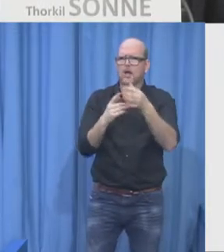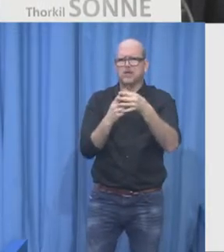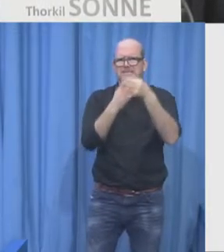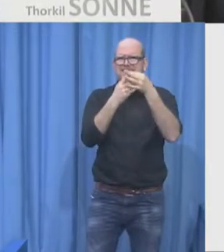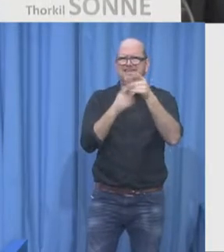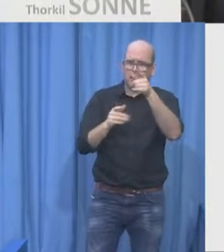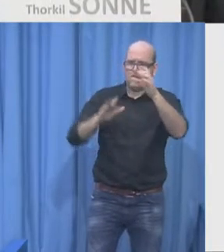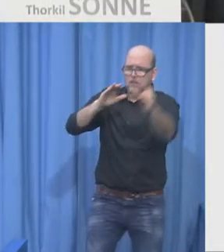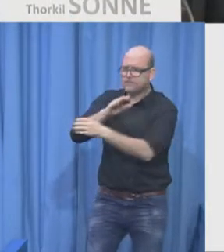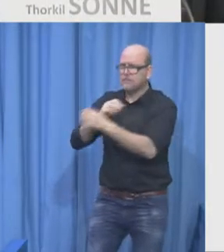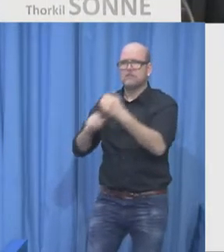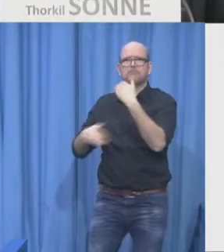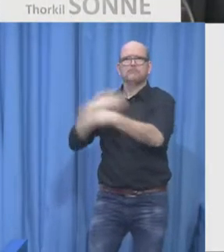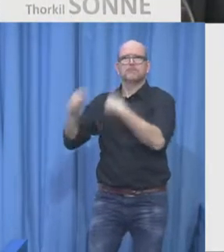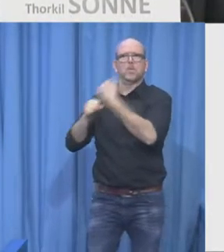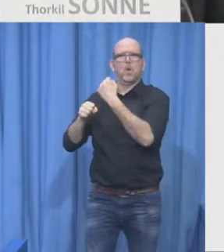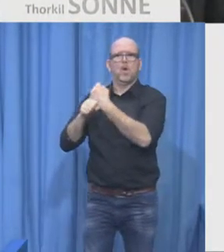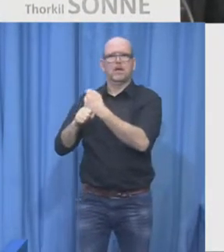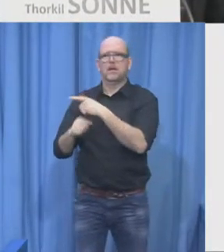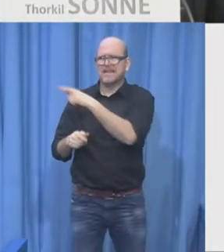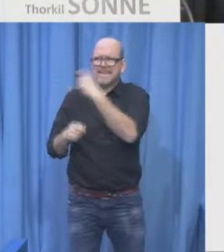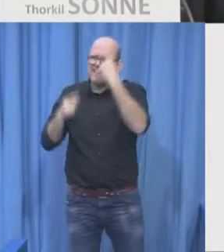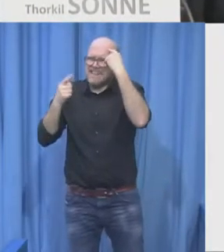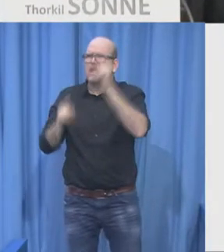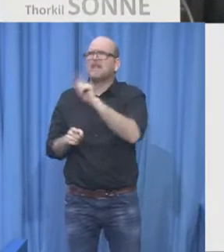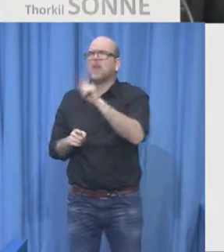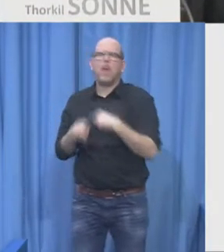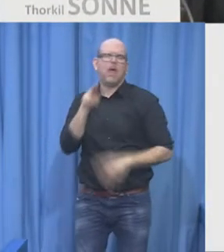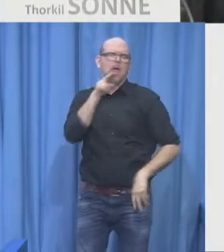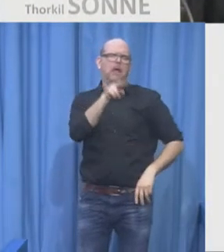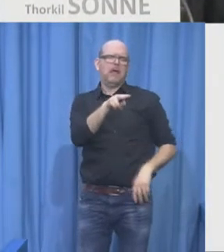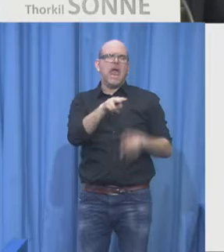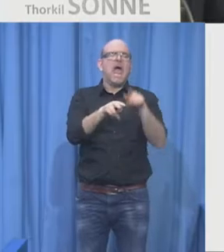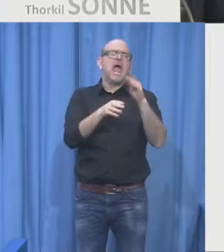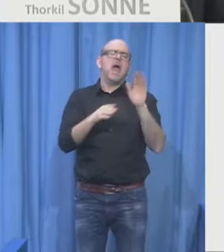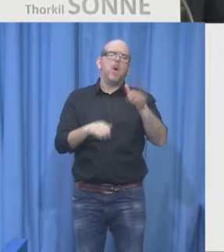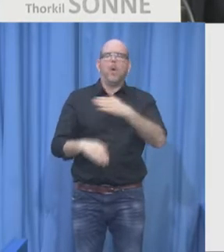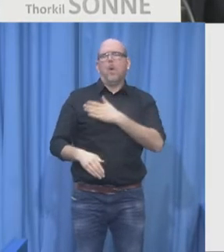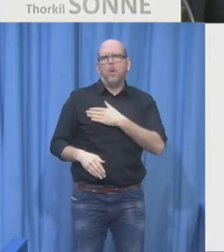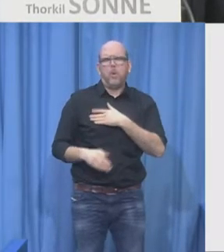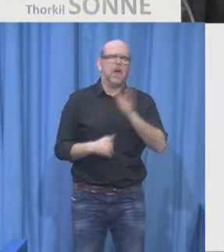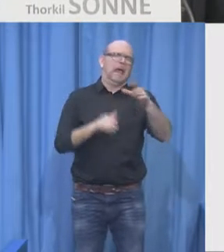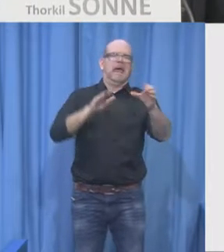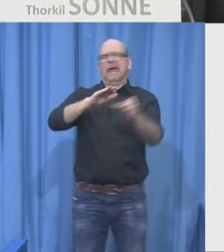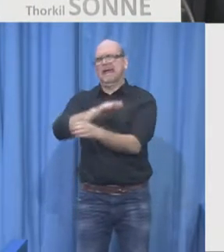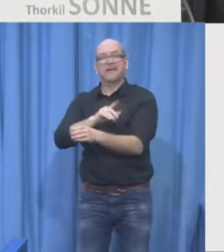where the benefits of the dandelions will reach all over in the community.